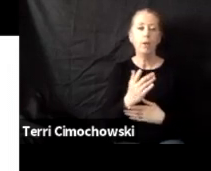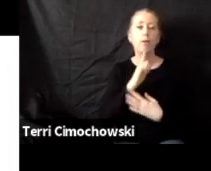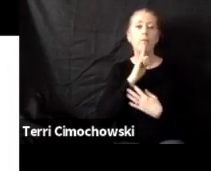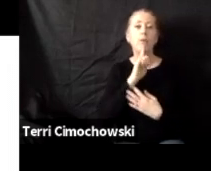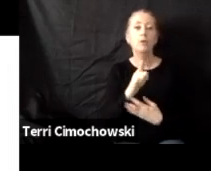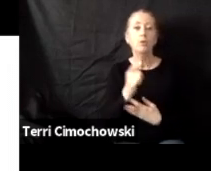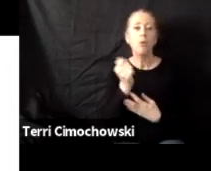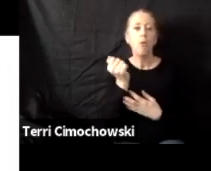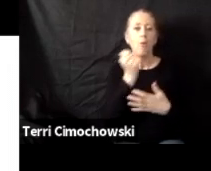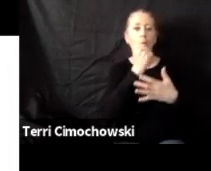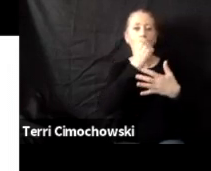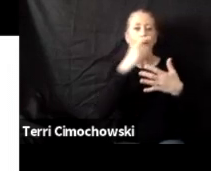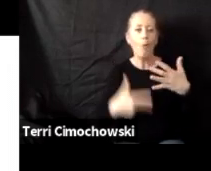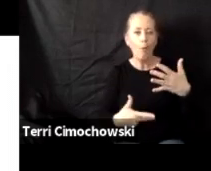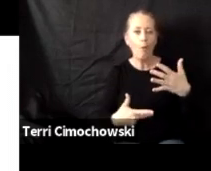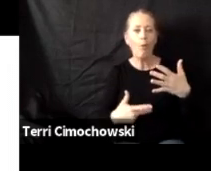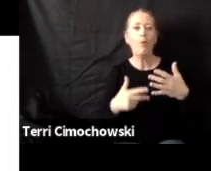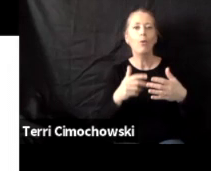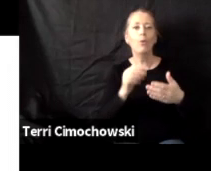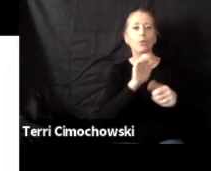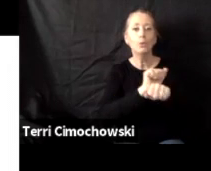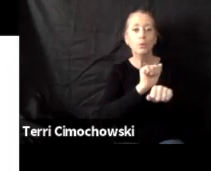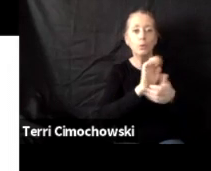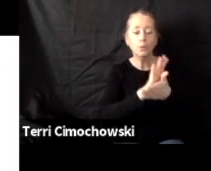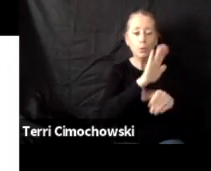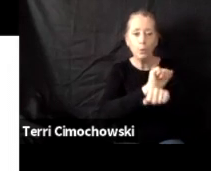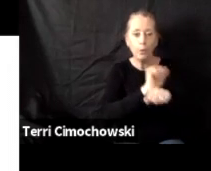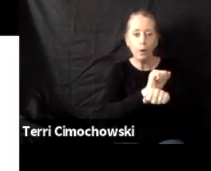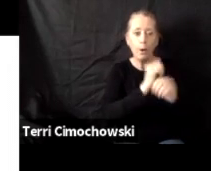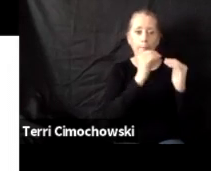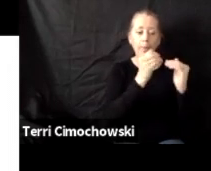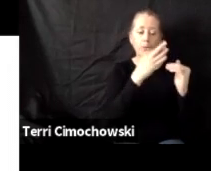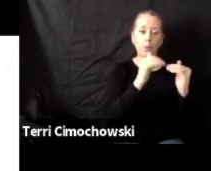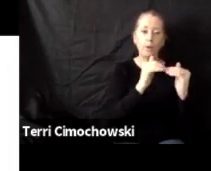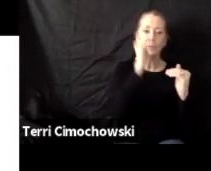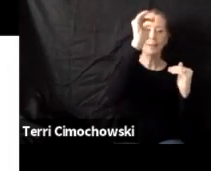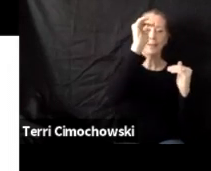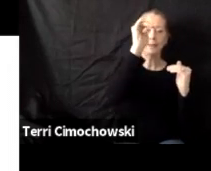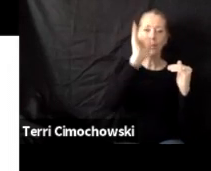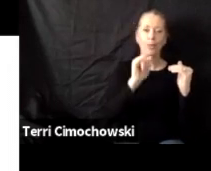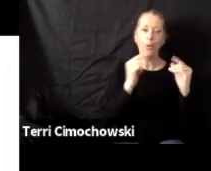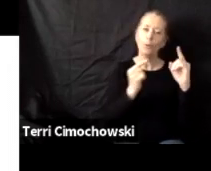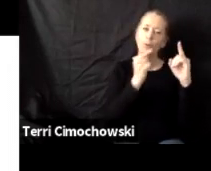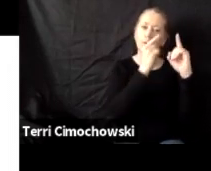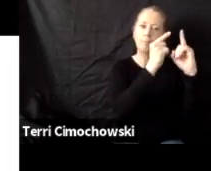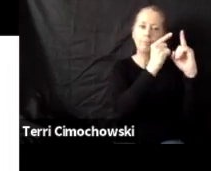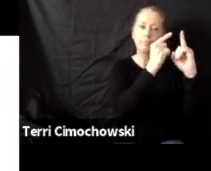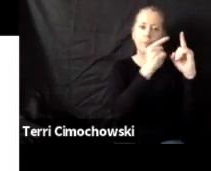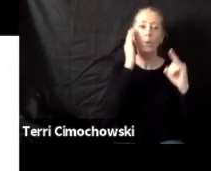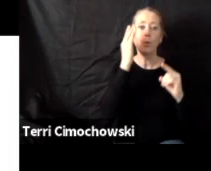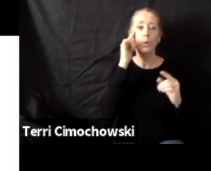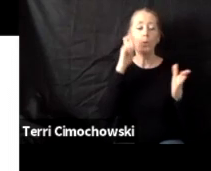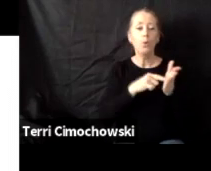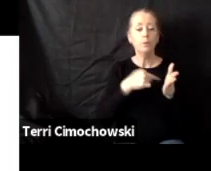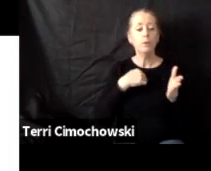all of the courses meet or exceed the Minnesota state standards. You'll notice as I talk through the